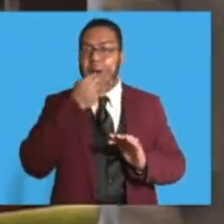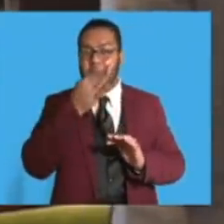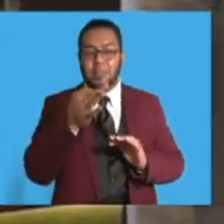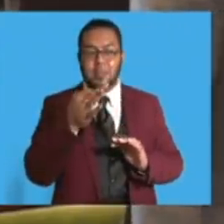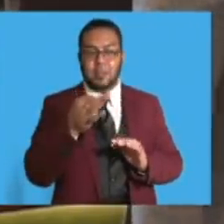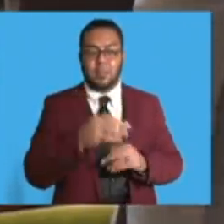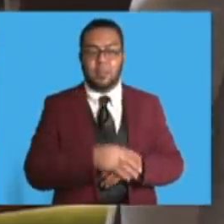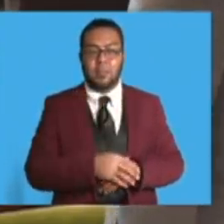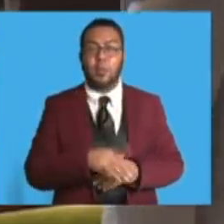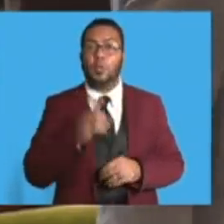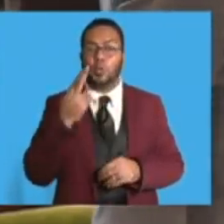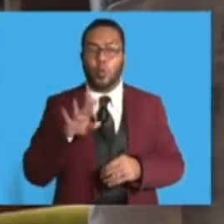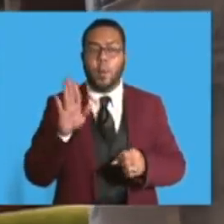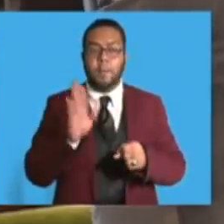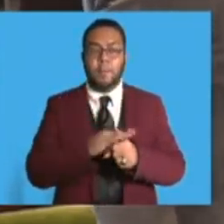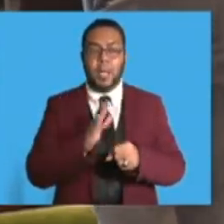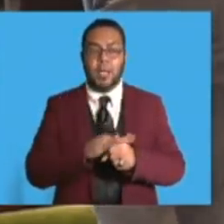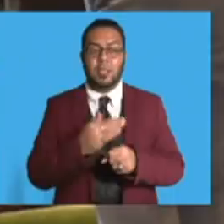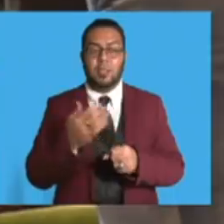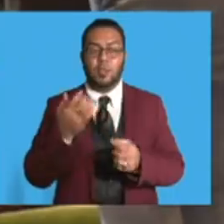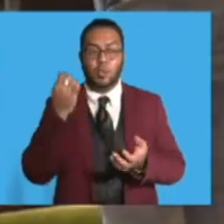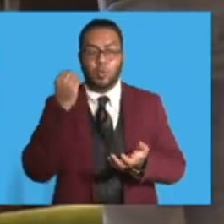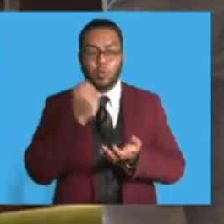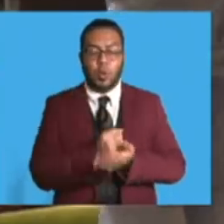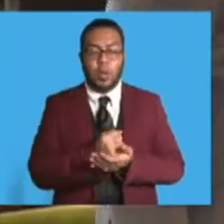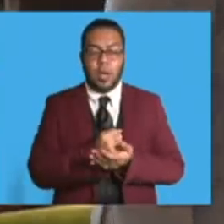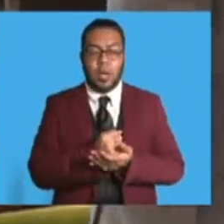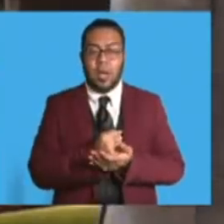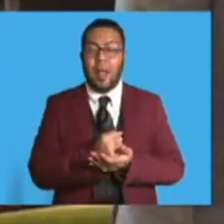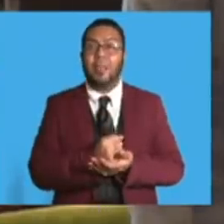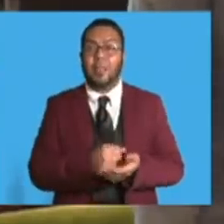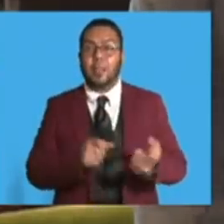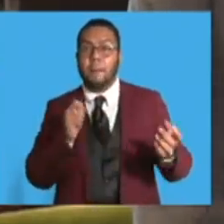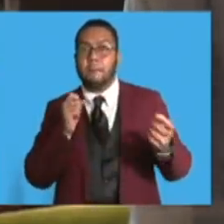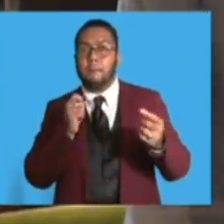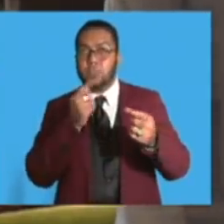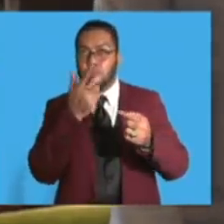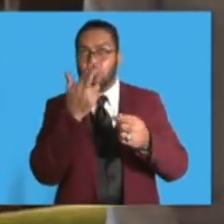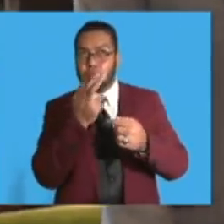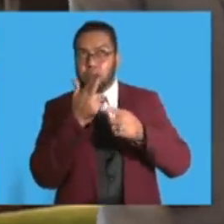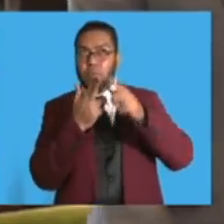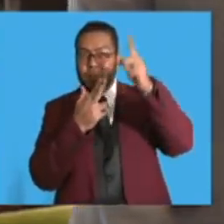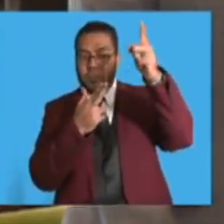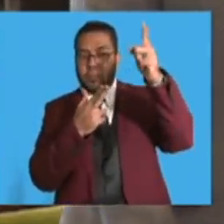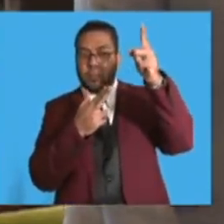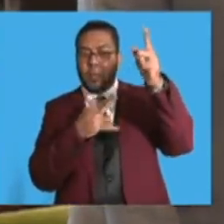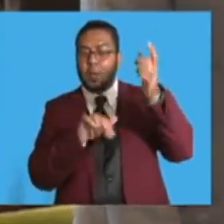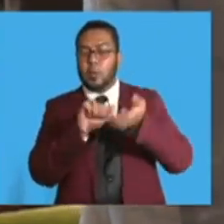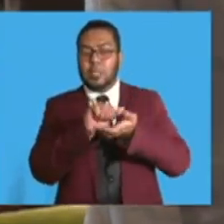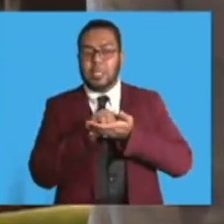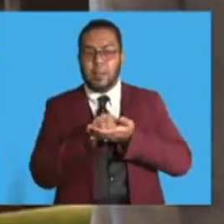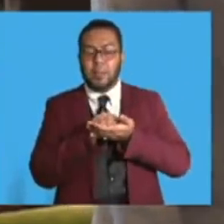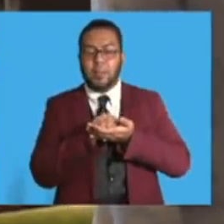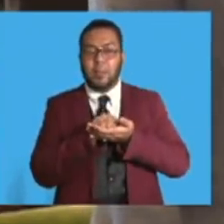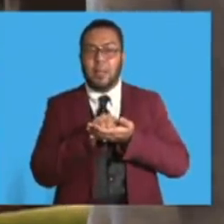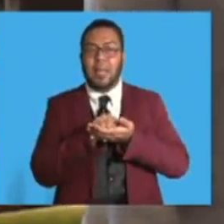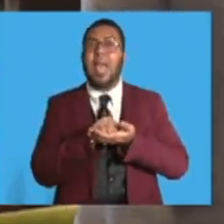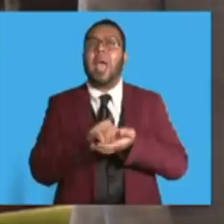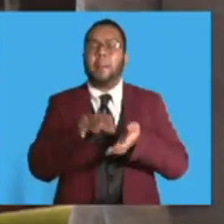chambers to make sure that the bullet that went through the ceiling or the wall there was actually preserved and put in a glass